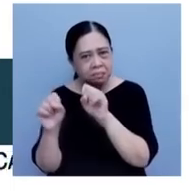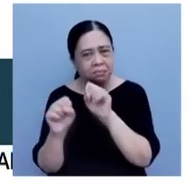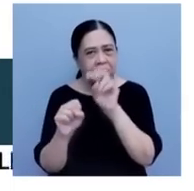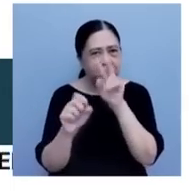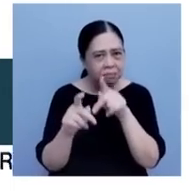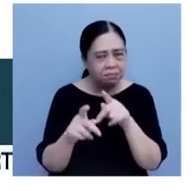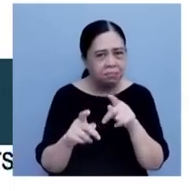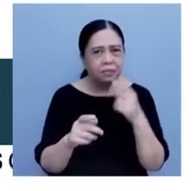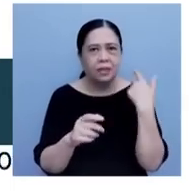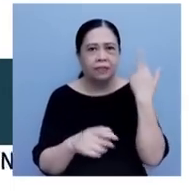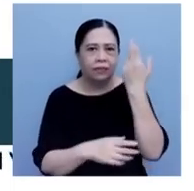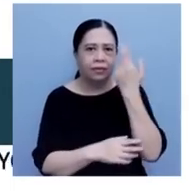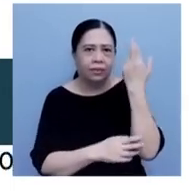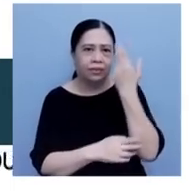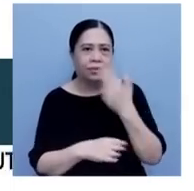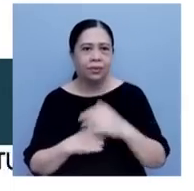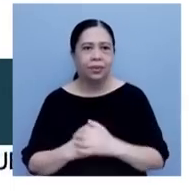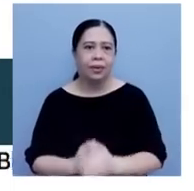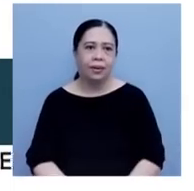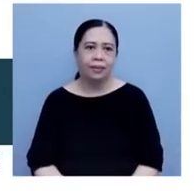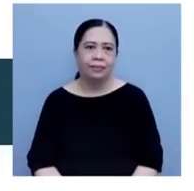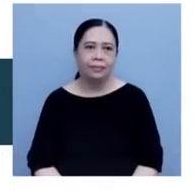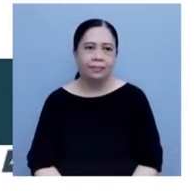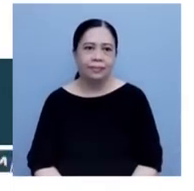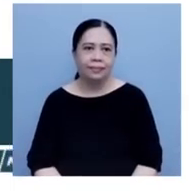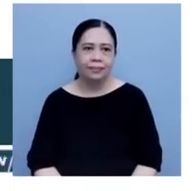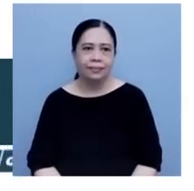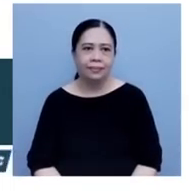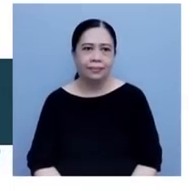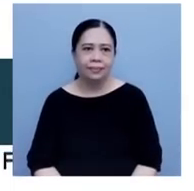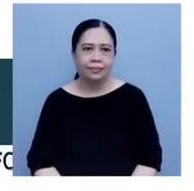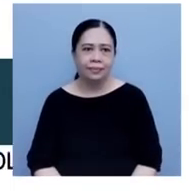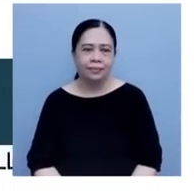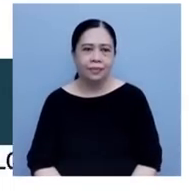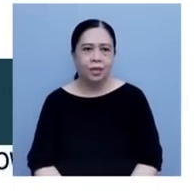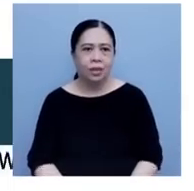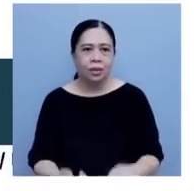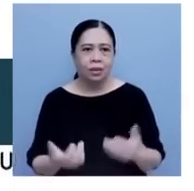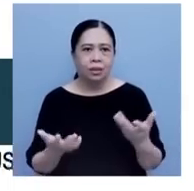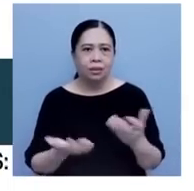this. It's basically so.